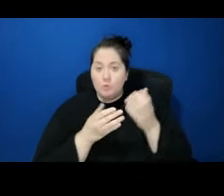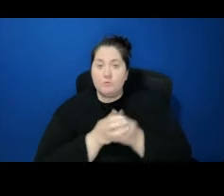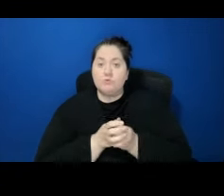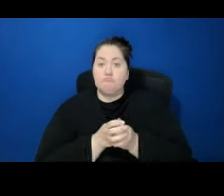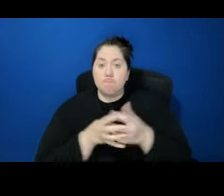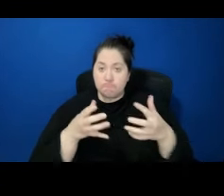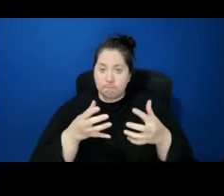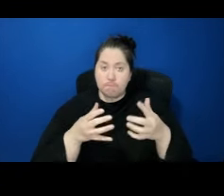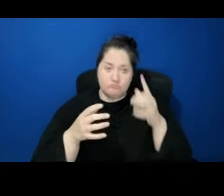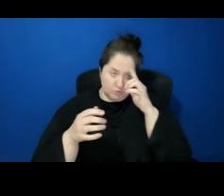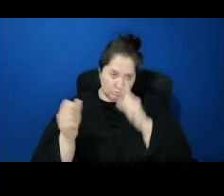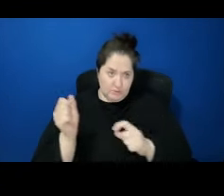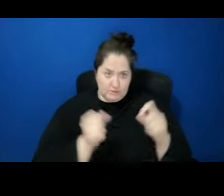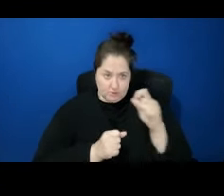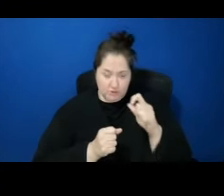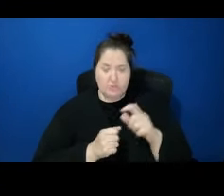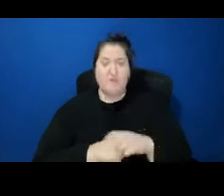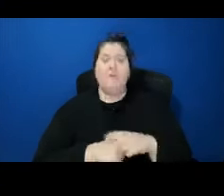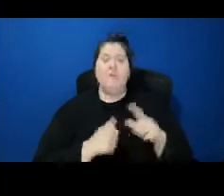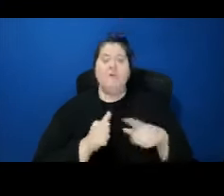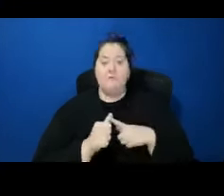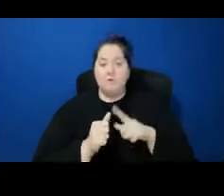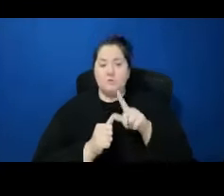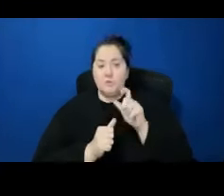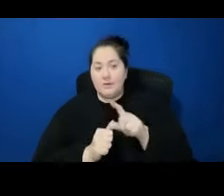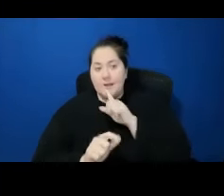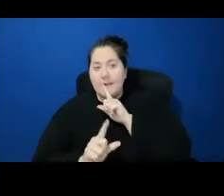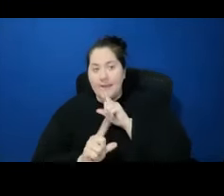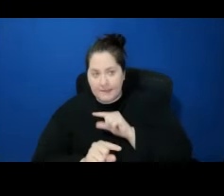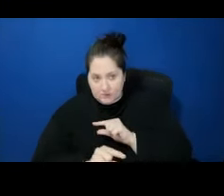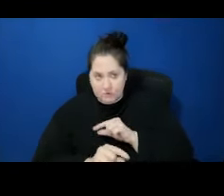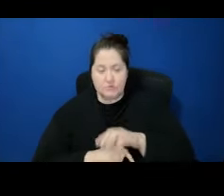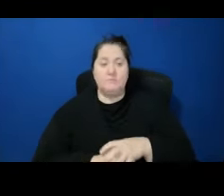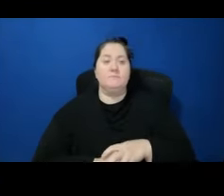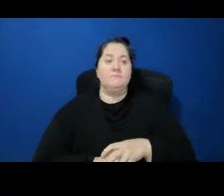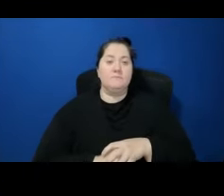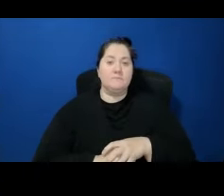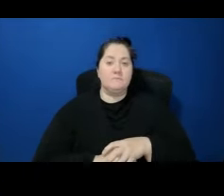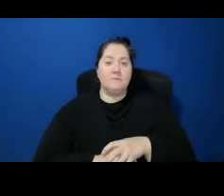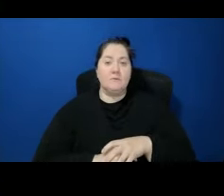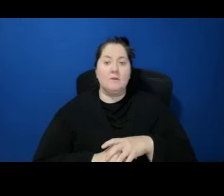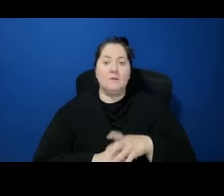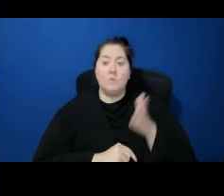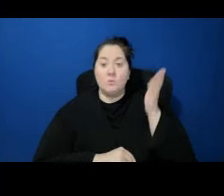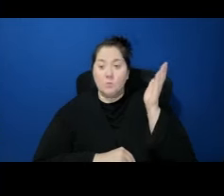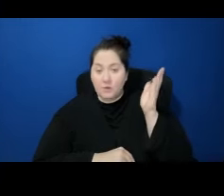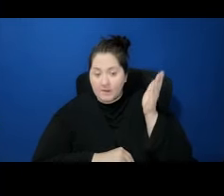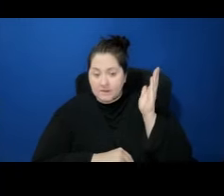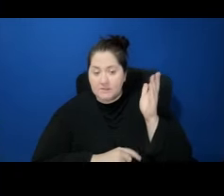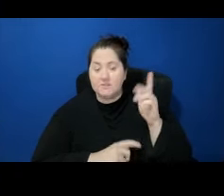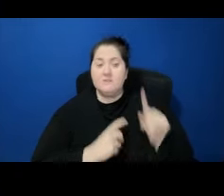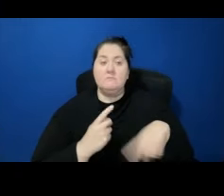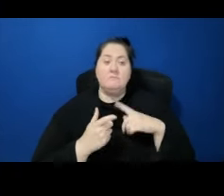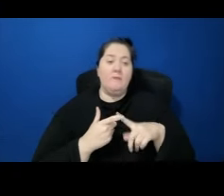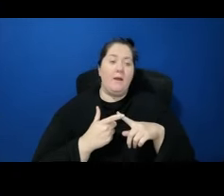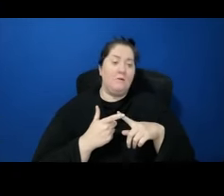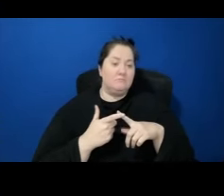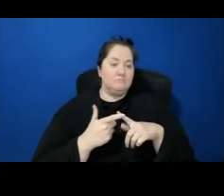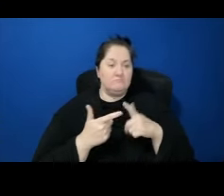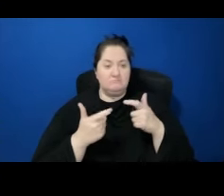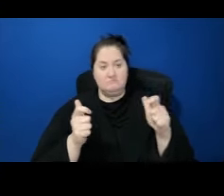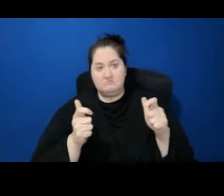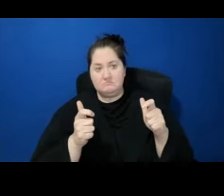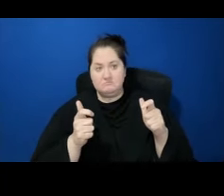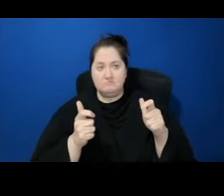strategy, followed by our first question and answer, our Q&A. Then a presentation about some major elements in